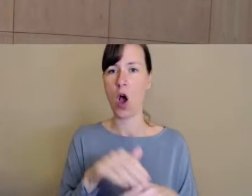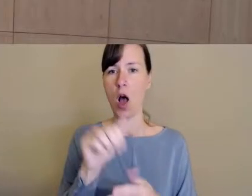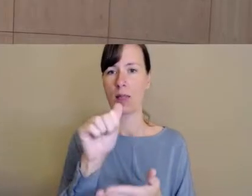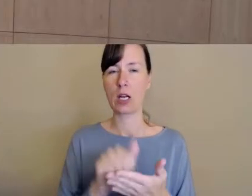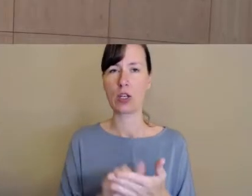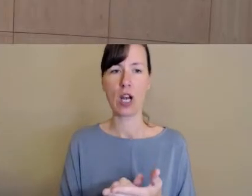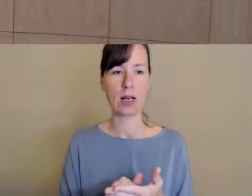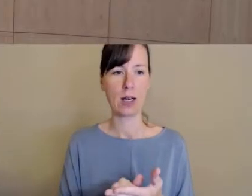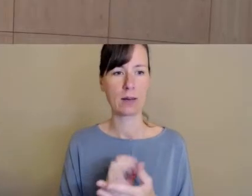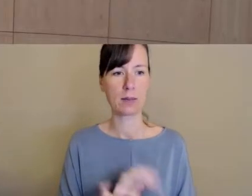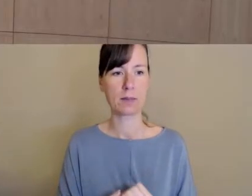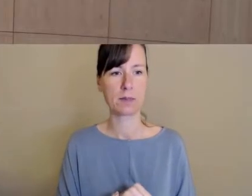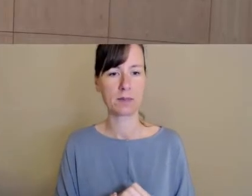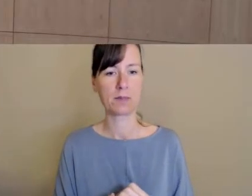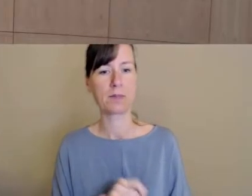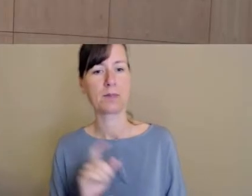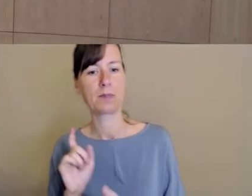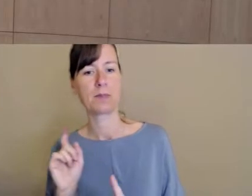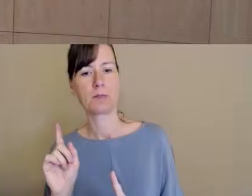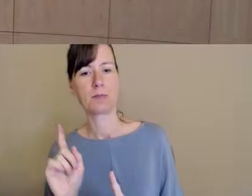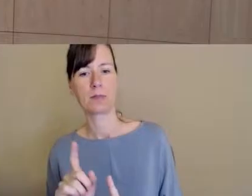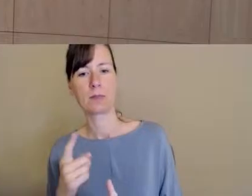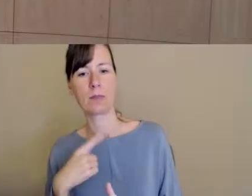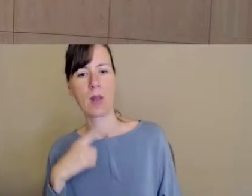I believe that I've heard the mayor